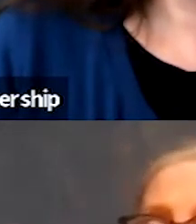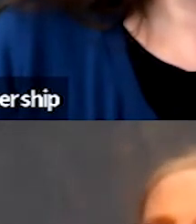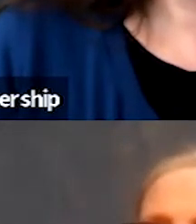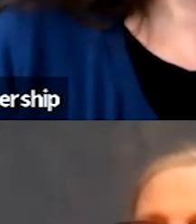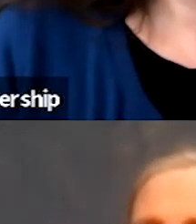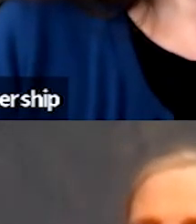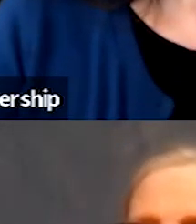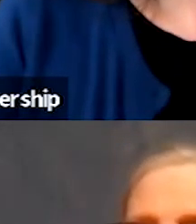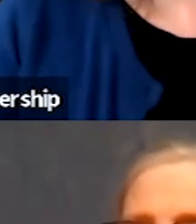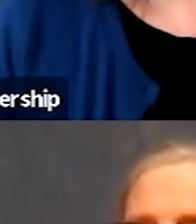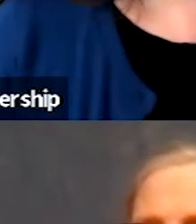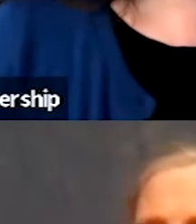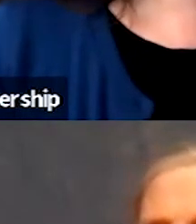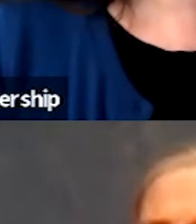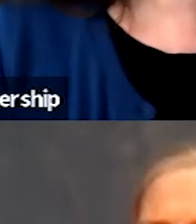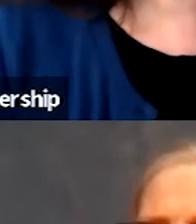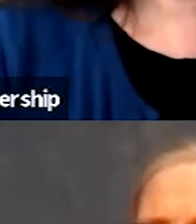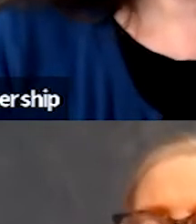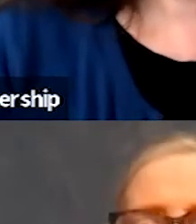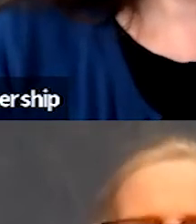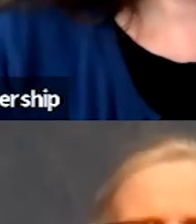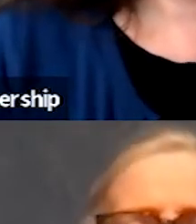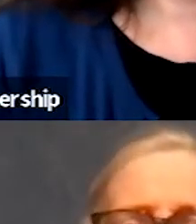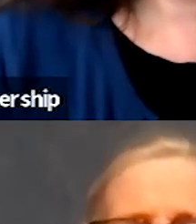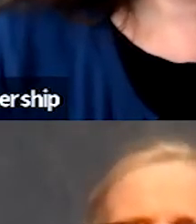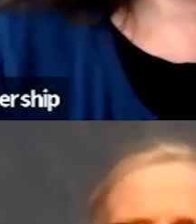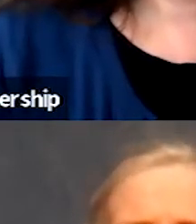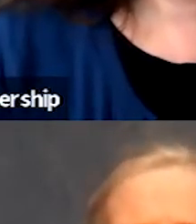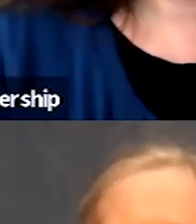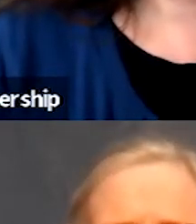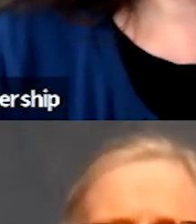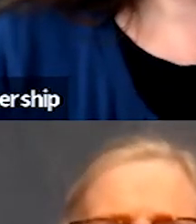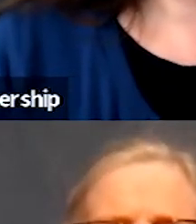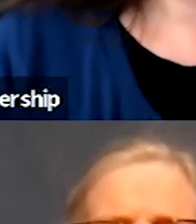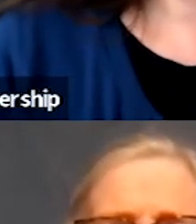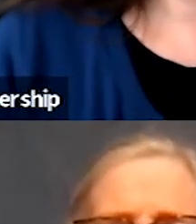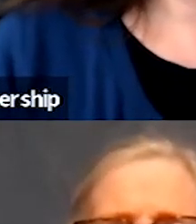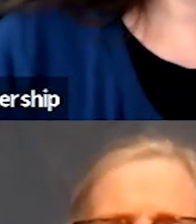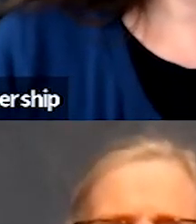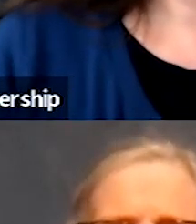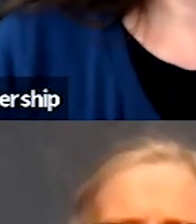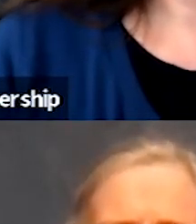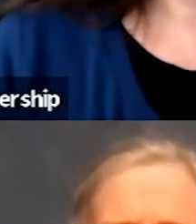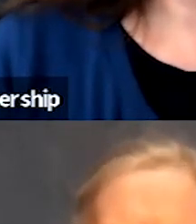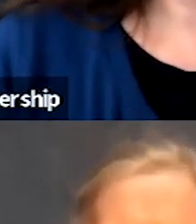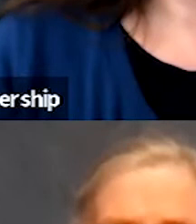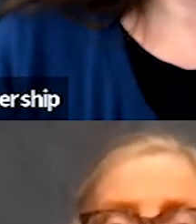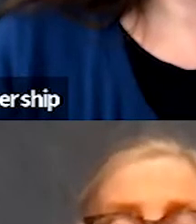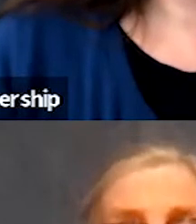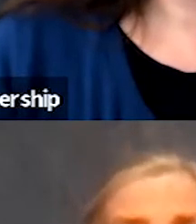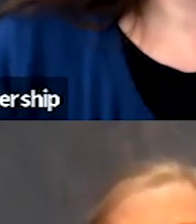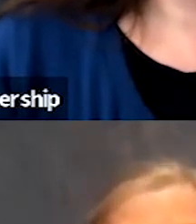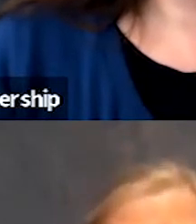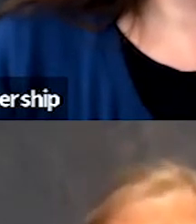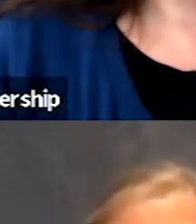and to encourage our LEAs to continue their efforts in reaching families to work together to meet the needs of students in whatever form that may